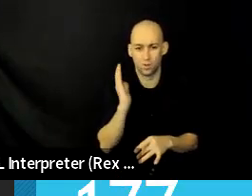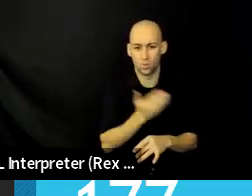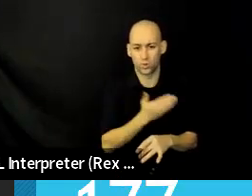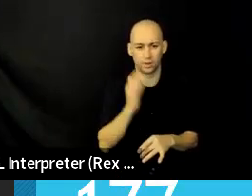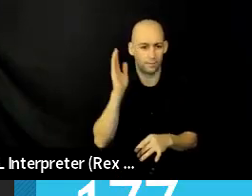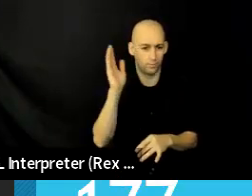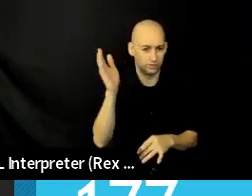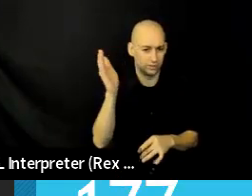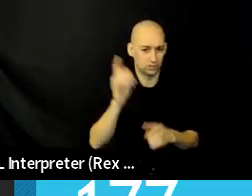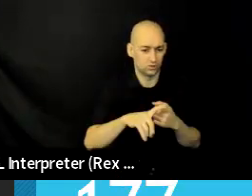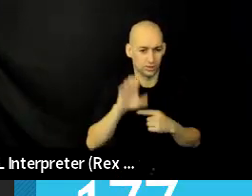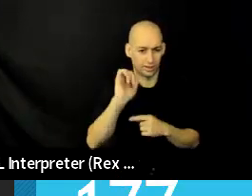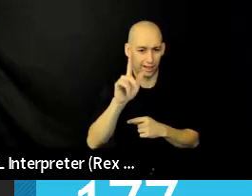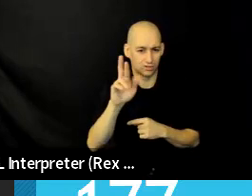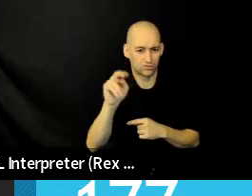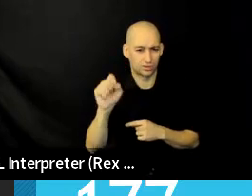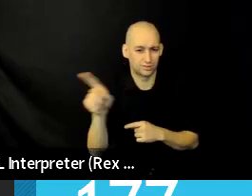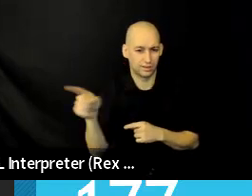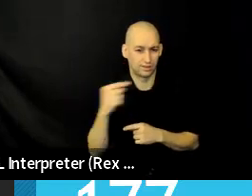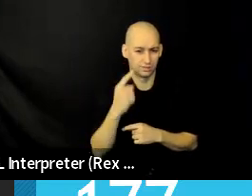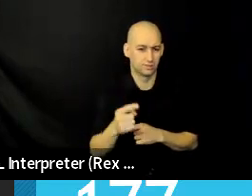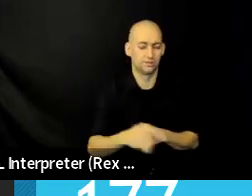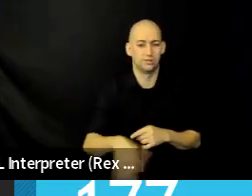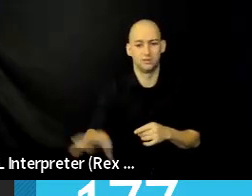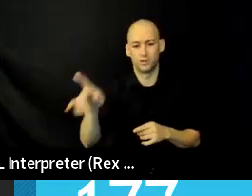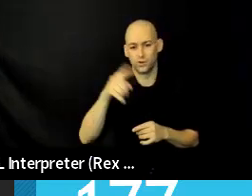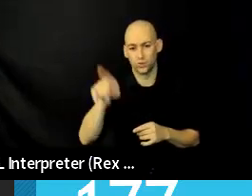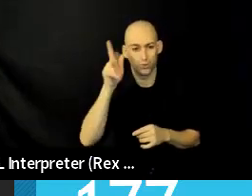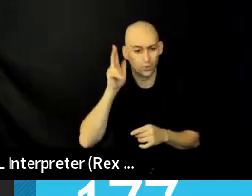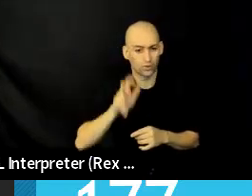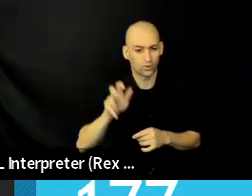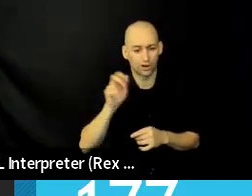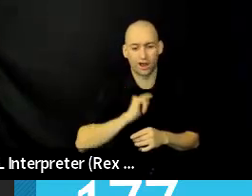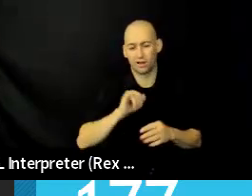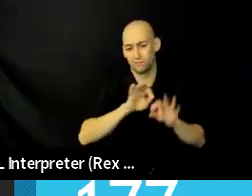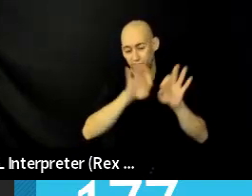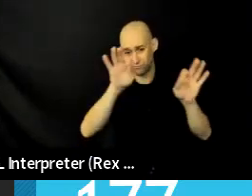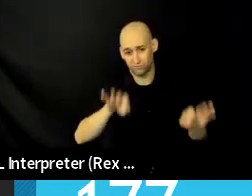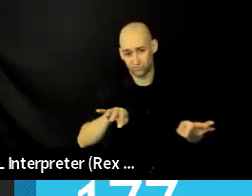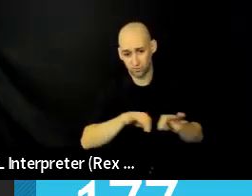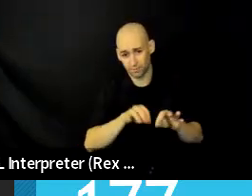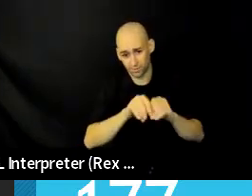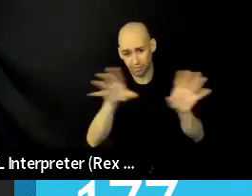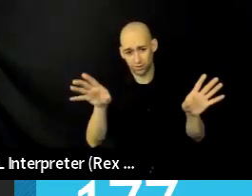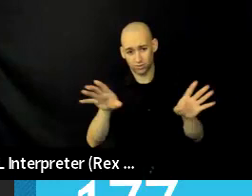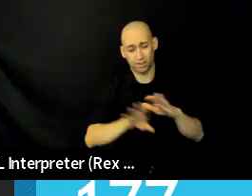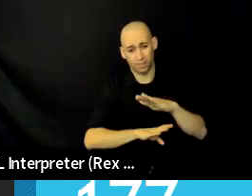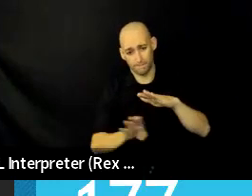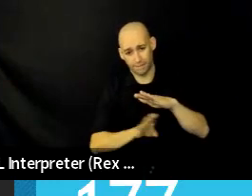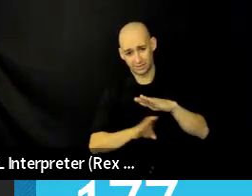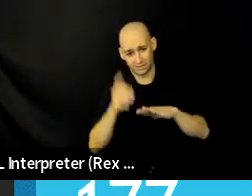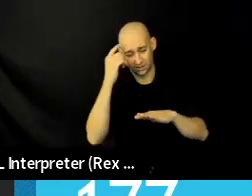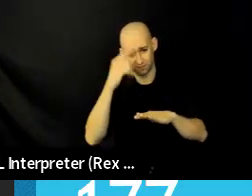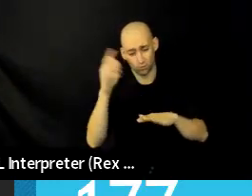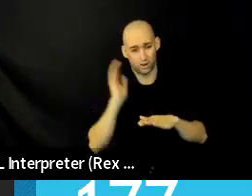to Caltrans. And as you've heard, I think we've framed pretty clearly the basis of or the